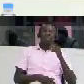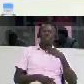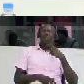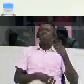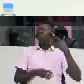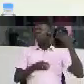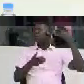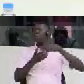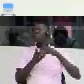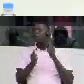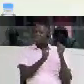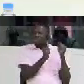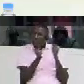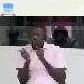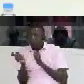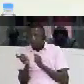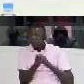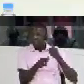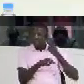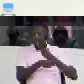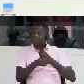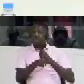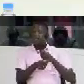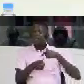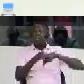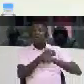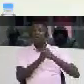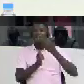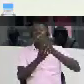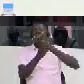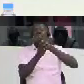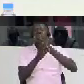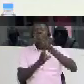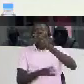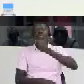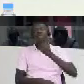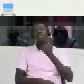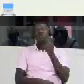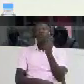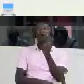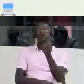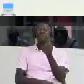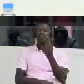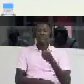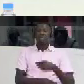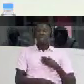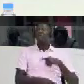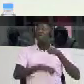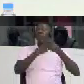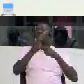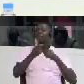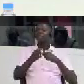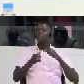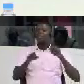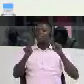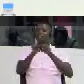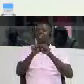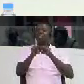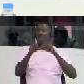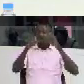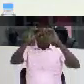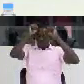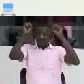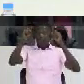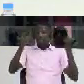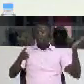confederation. The Confederation is the time when Kukoy Samba Sanyang invaded the Gambia and the Senegalese government came and joined